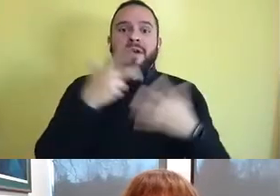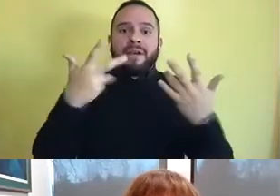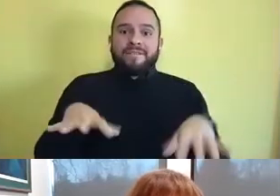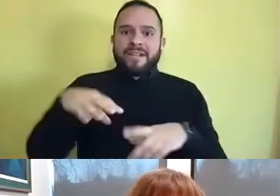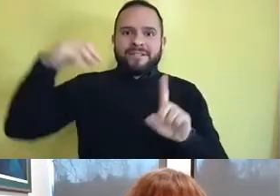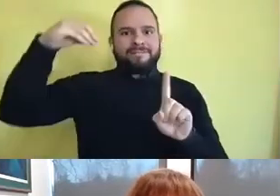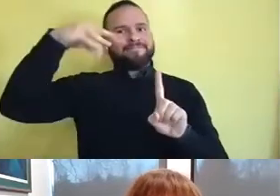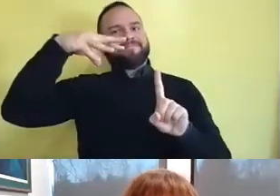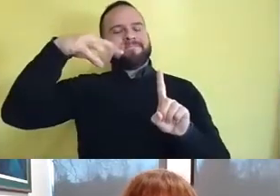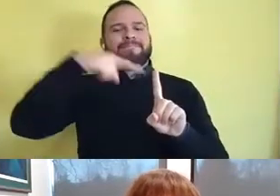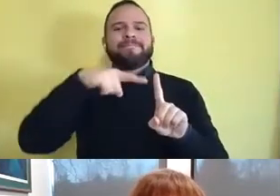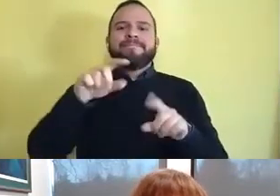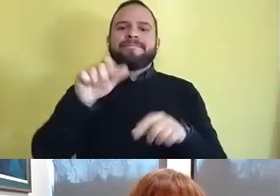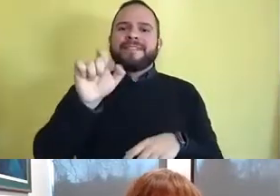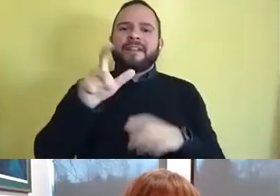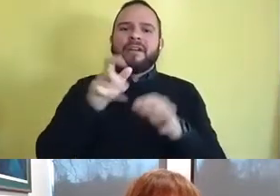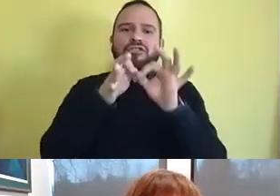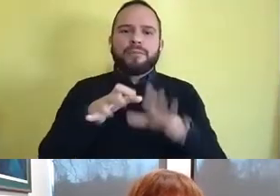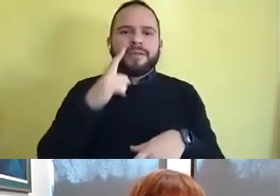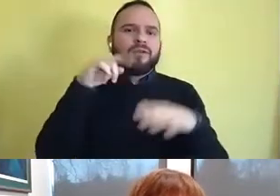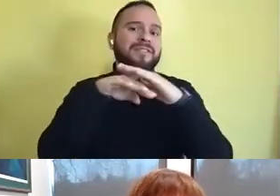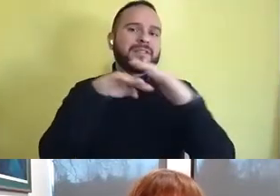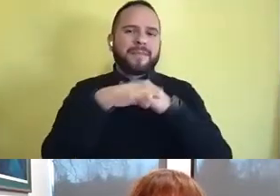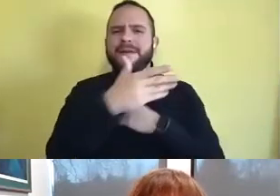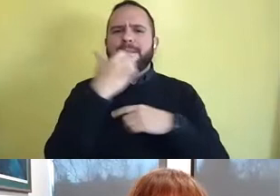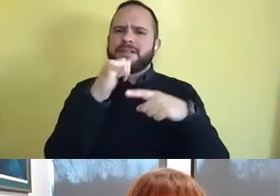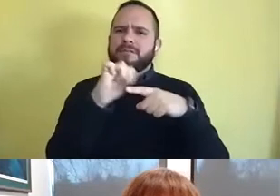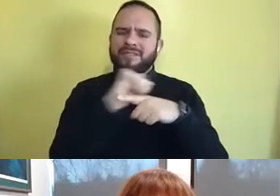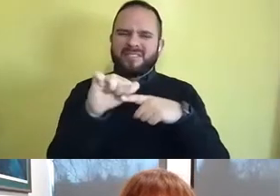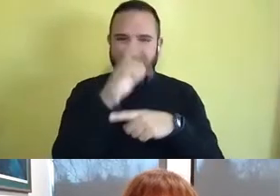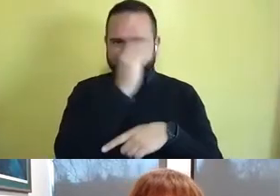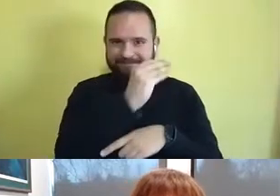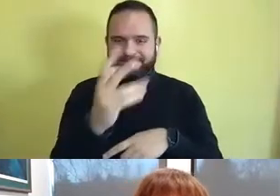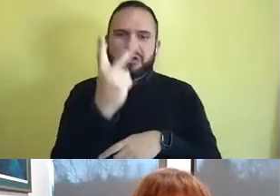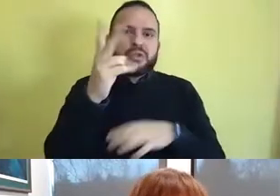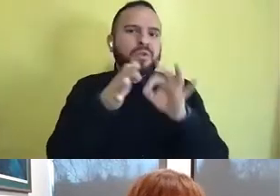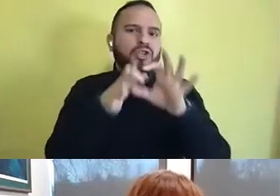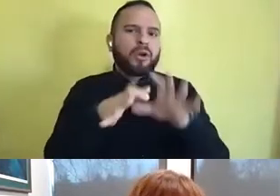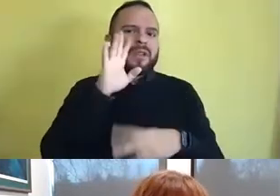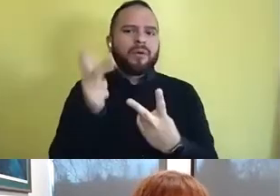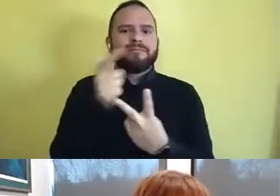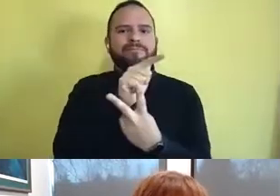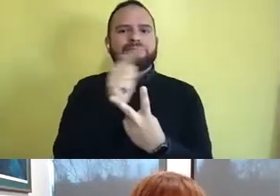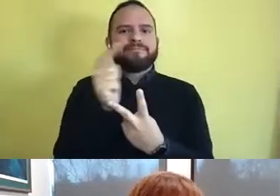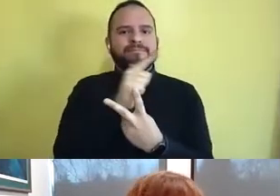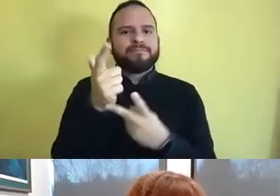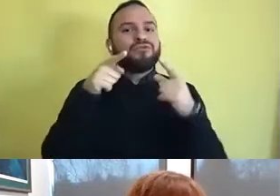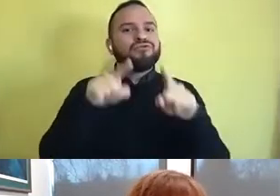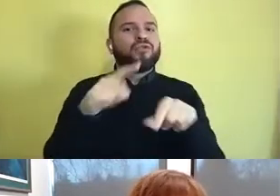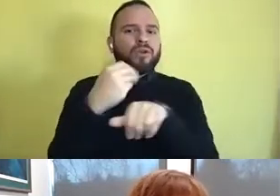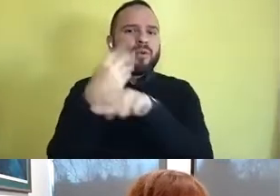interpreter today for accessibility best practices, and there's 2 interpreters and they will be switching off during the webinar.